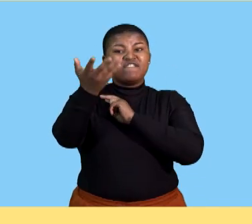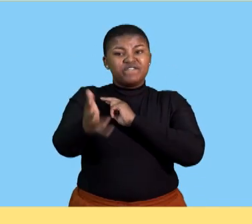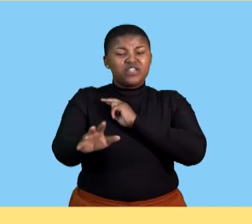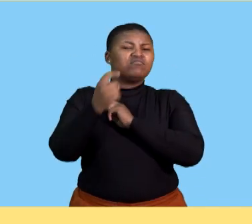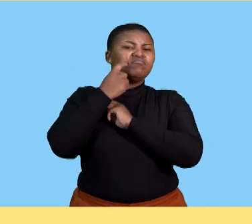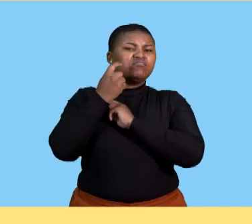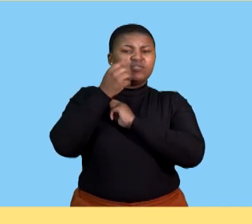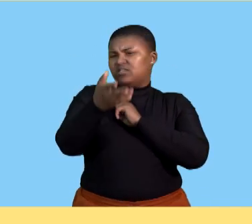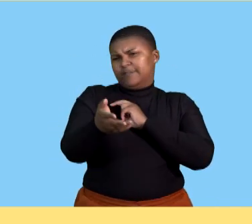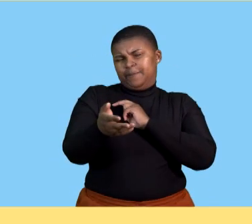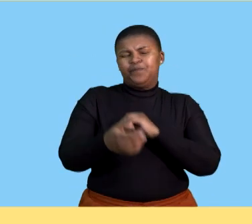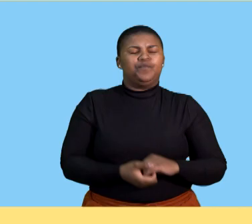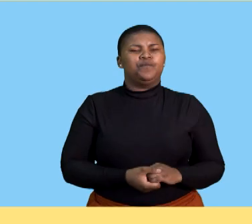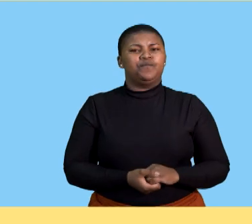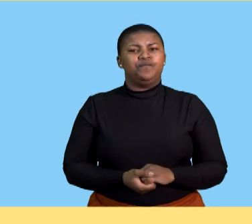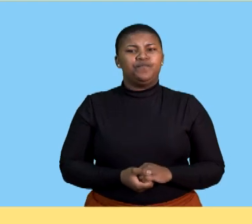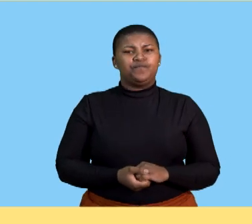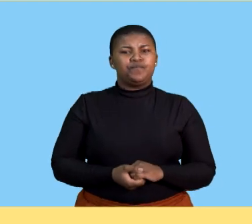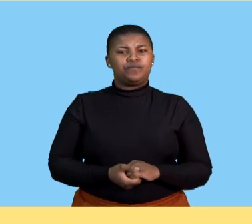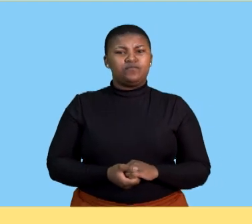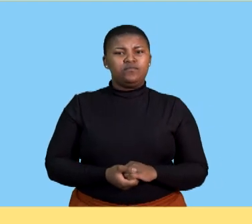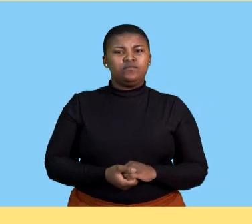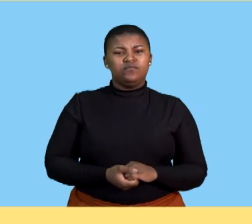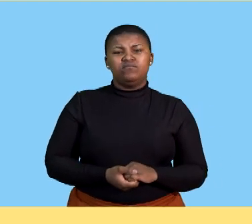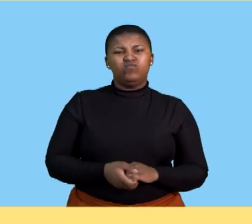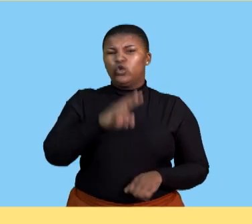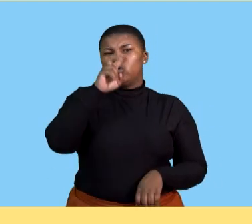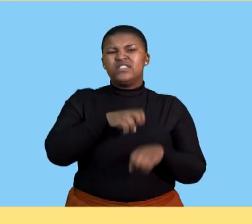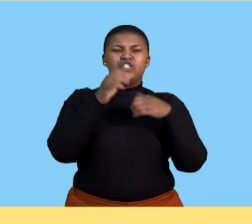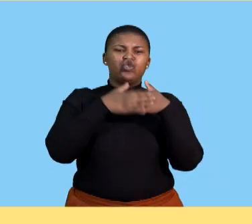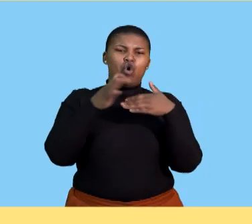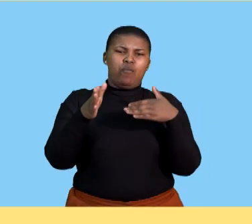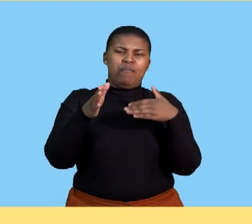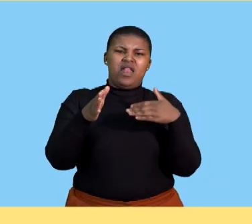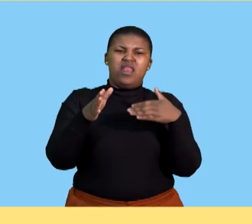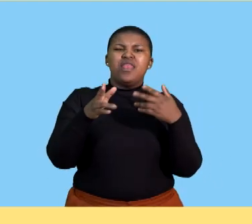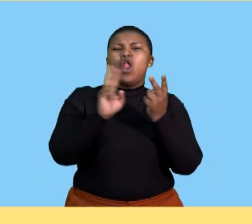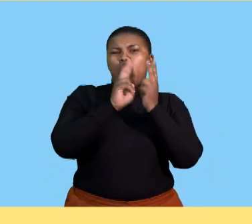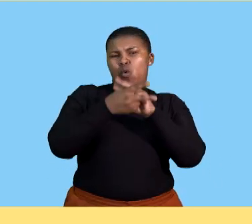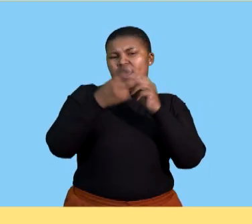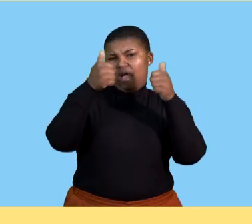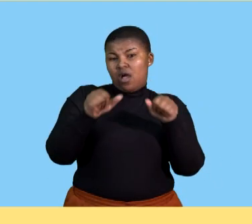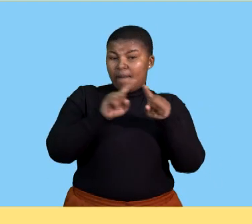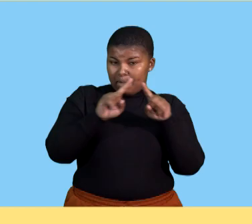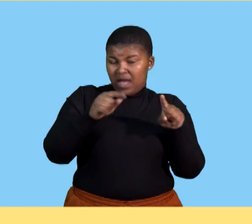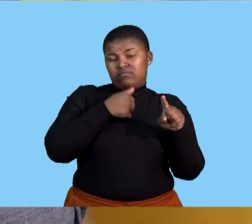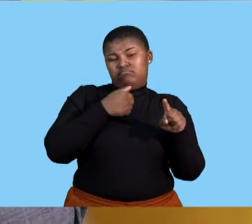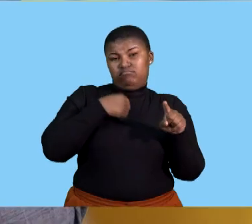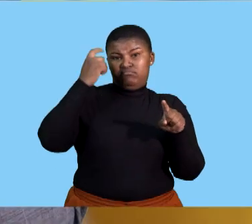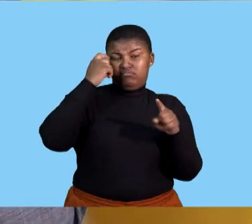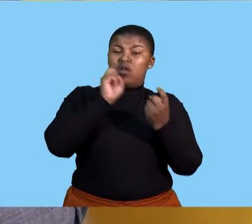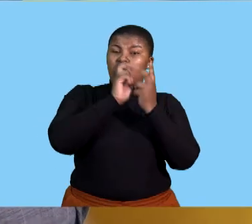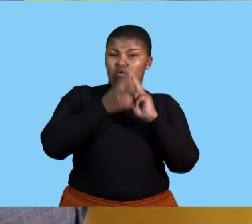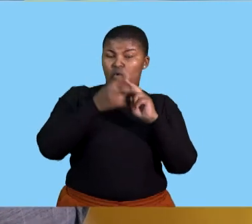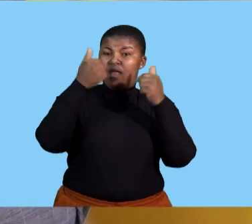will be very easy. There might be no reason to open a loan account, but to reinforce the